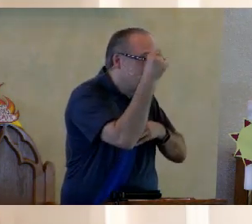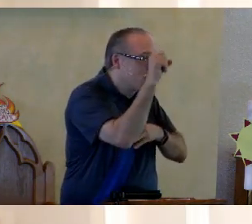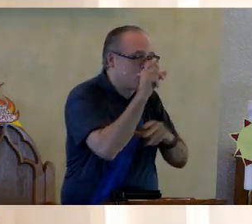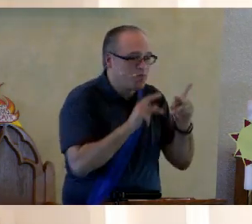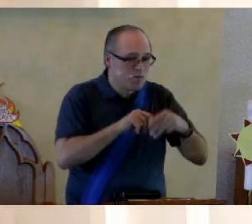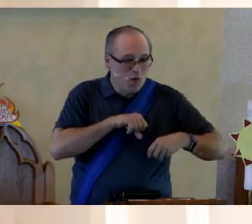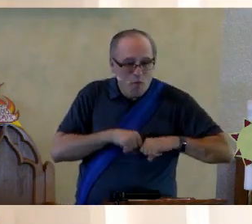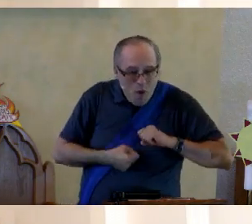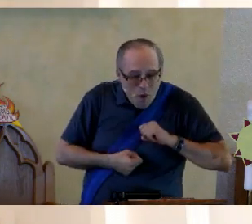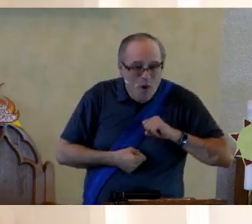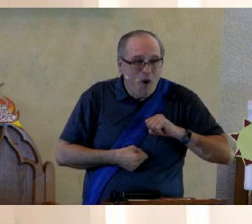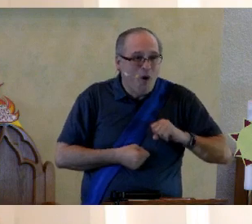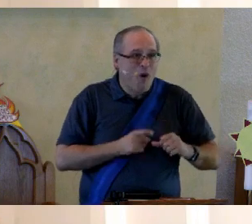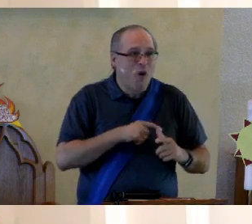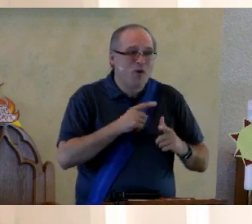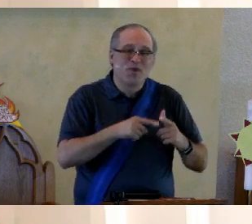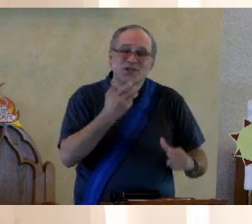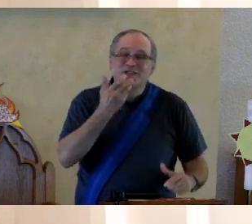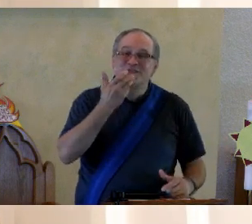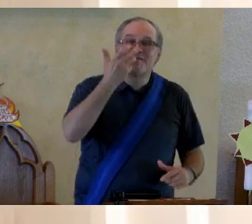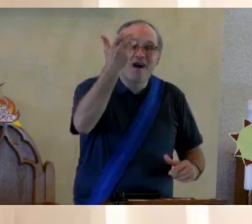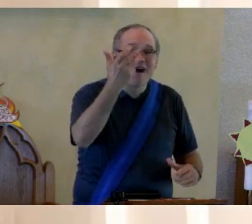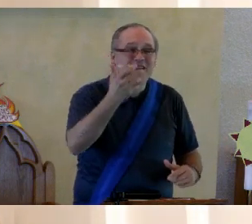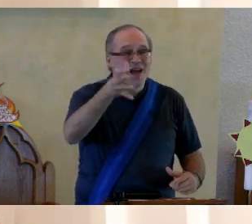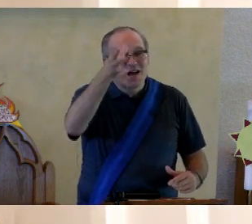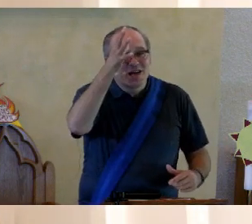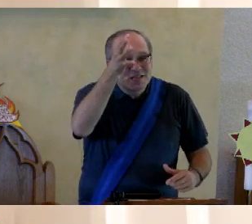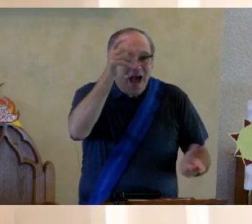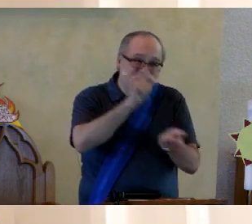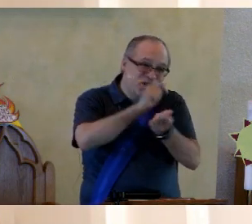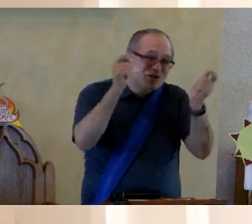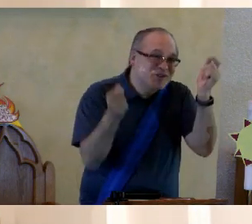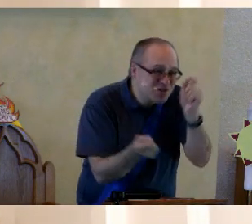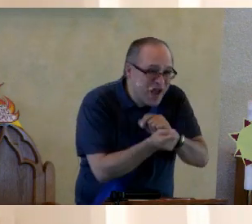she suddenly belted out, "Daddy, change the